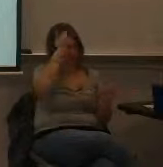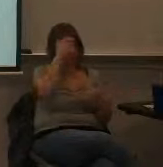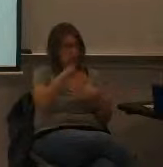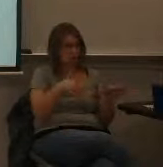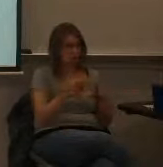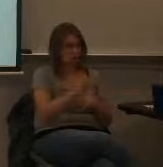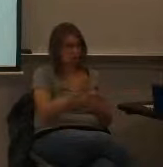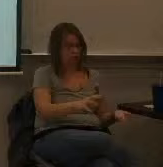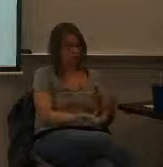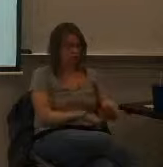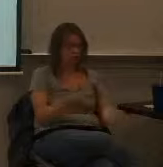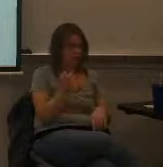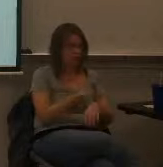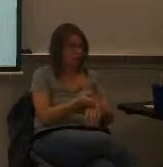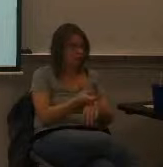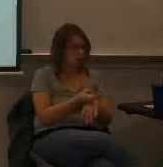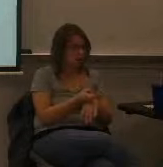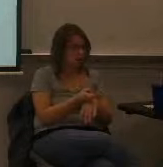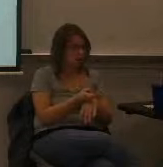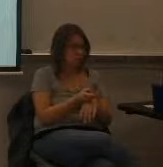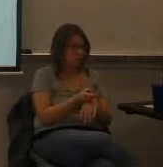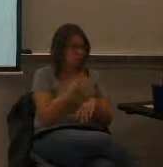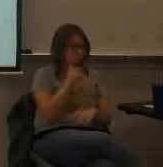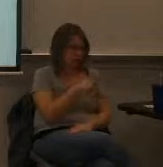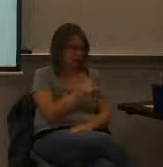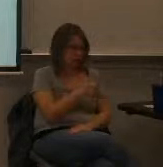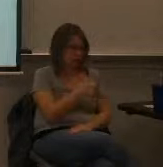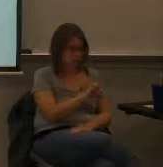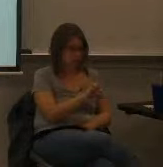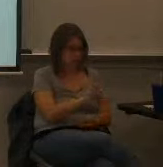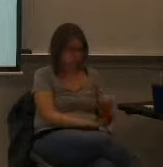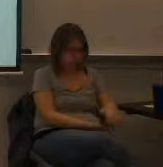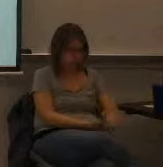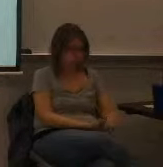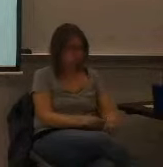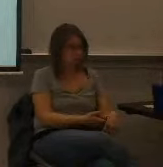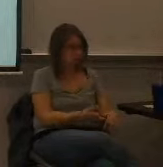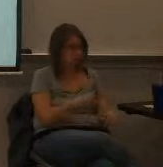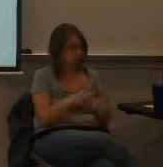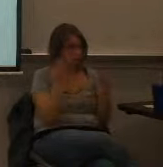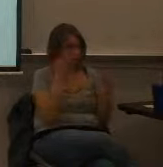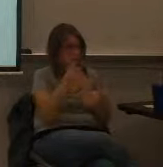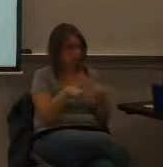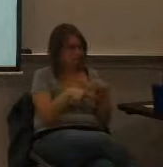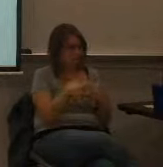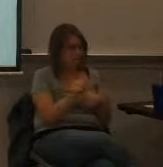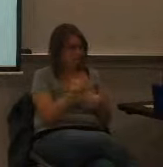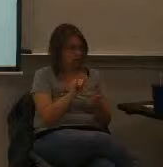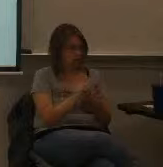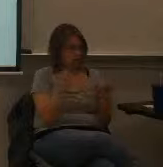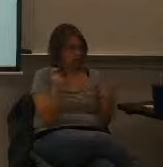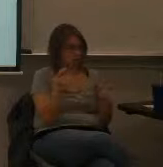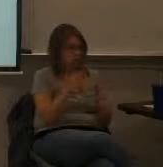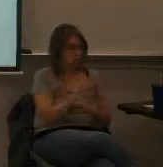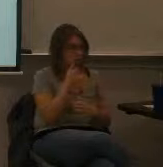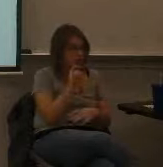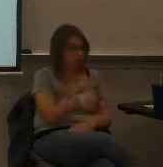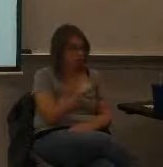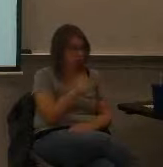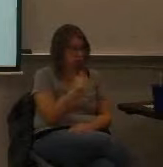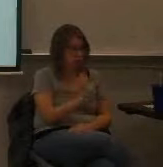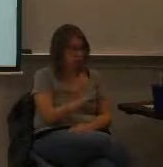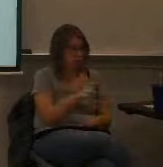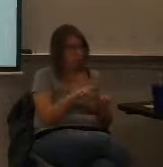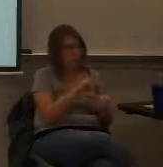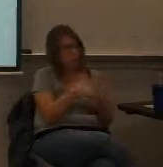that, that's a disturbance. All of a sudden you're upside down, you're in the dark, you can't photosynthesize anymore, and that's a pretty big disturbance. But as far as the